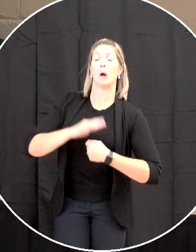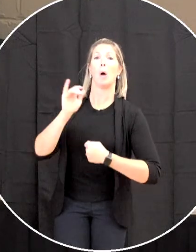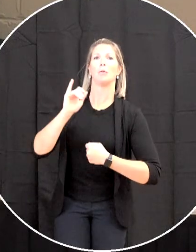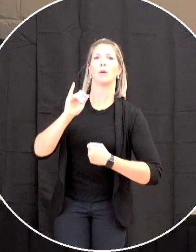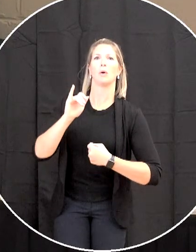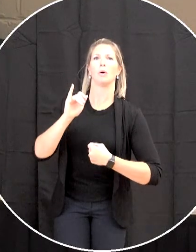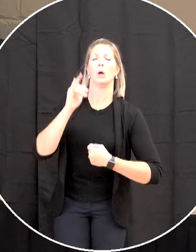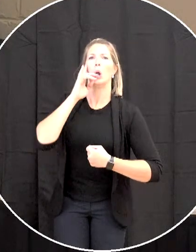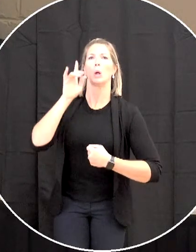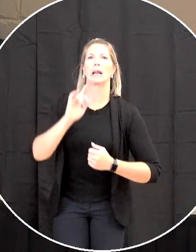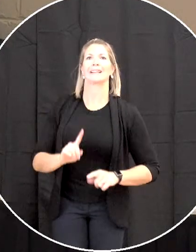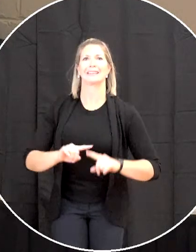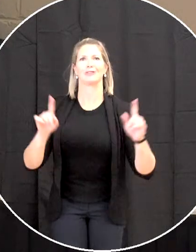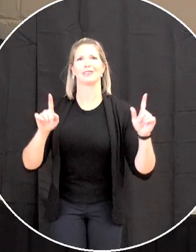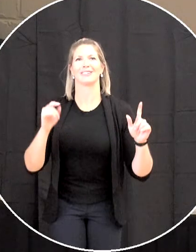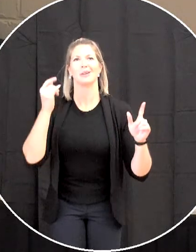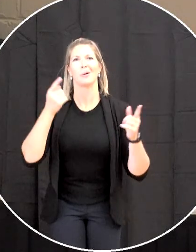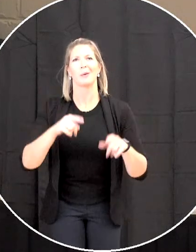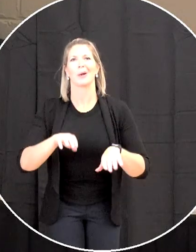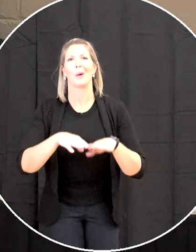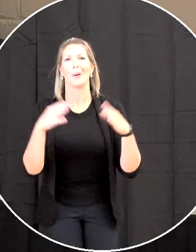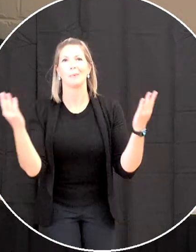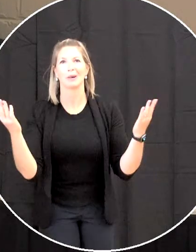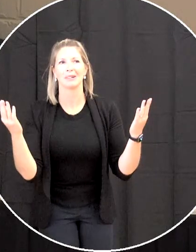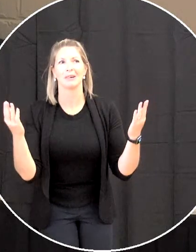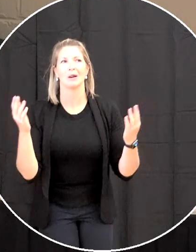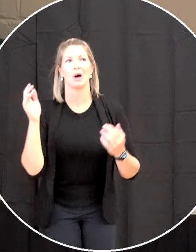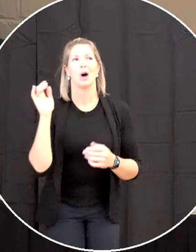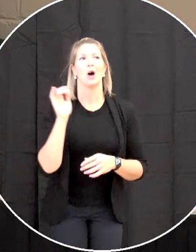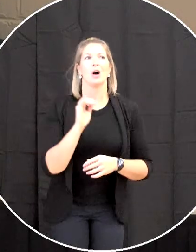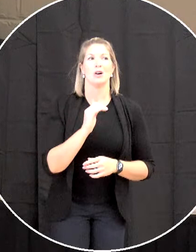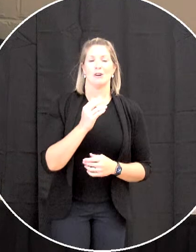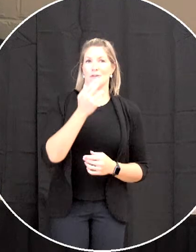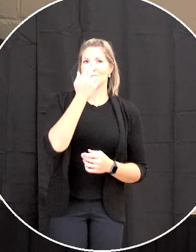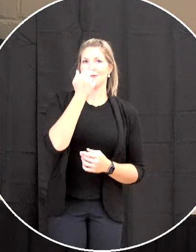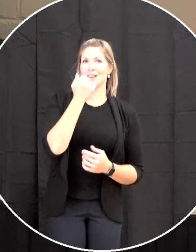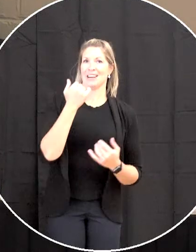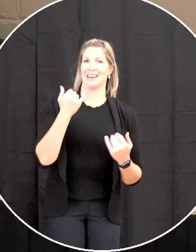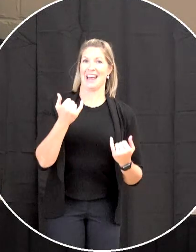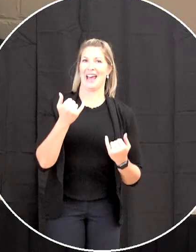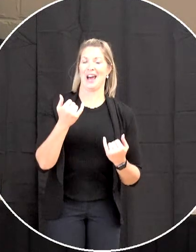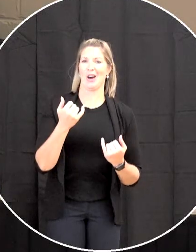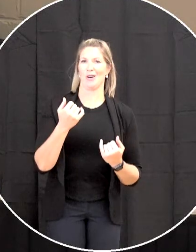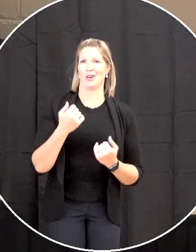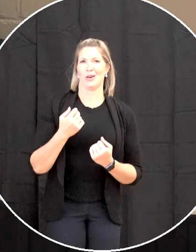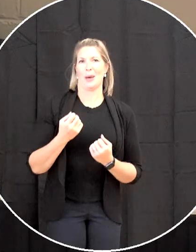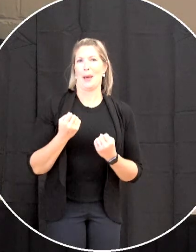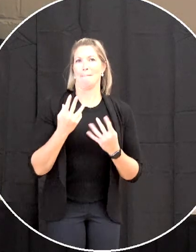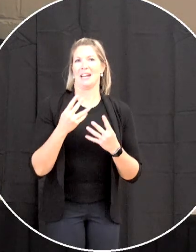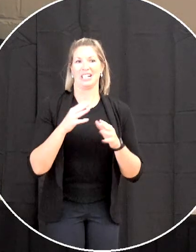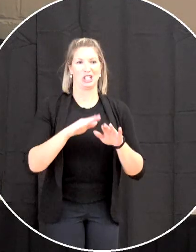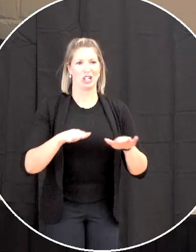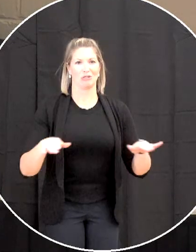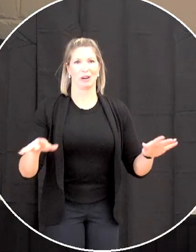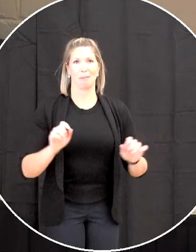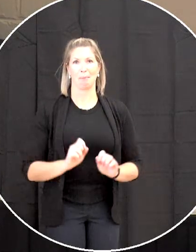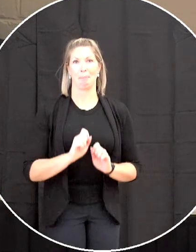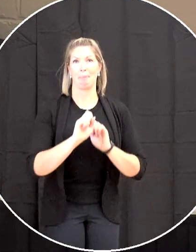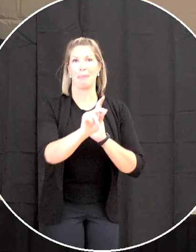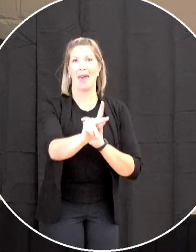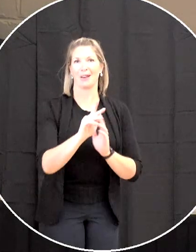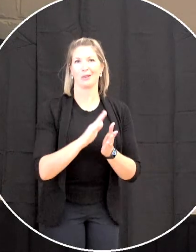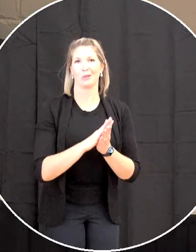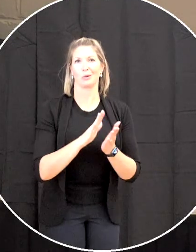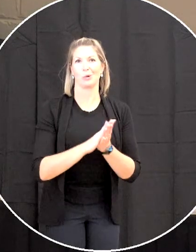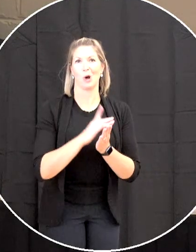than it has been in the past. We seem to have a bunch of gangsters that go to school now rather than the regular children that we've seen in previous